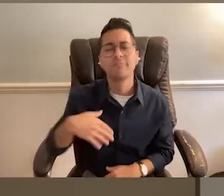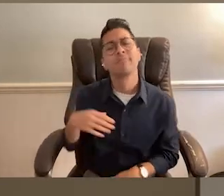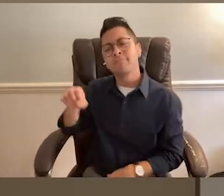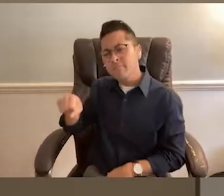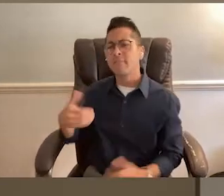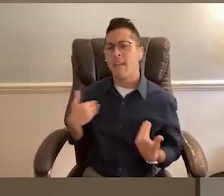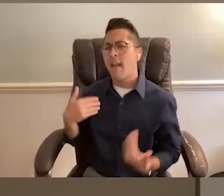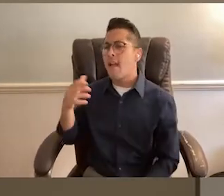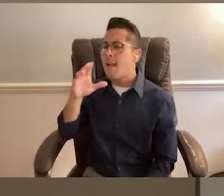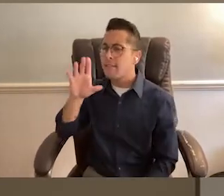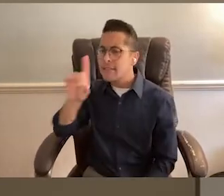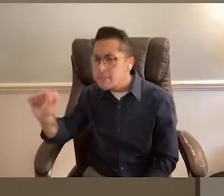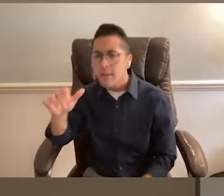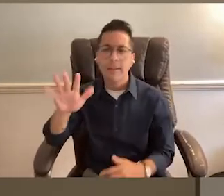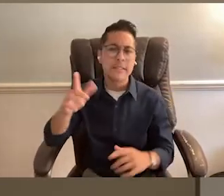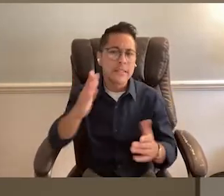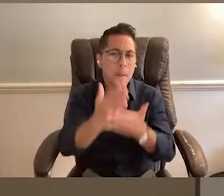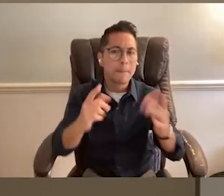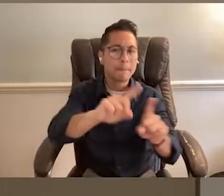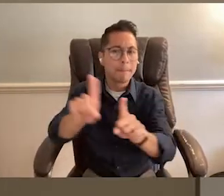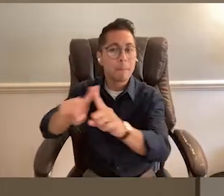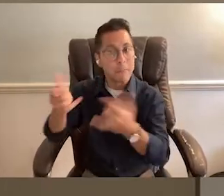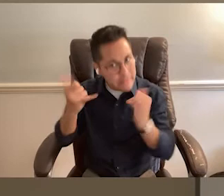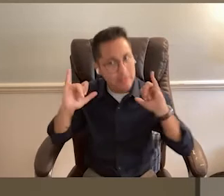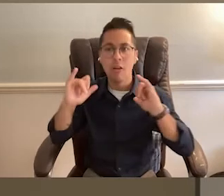at UNF. This is Ozzy the Osprey.